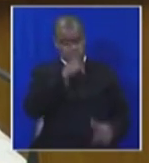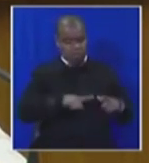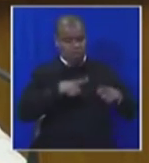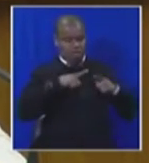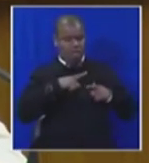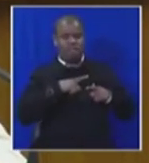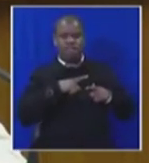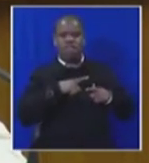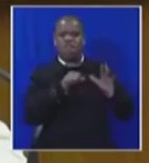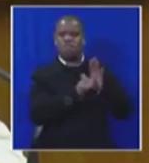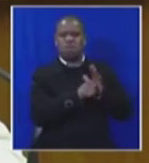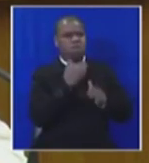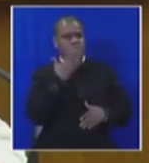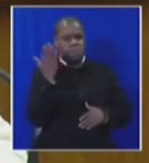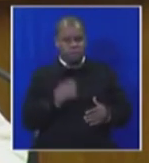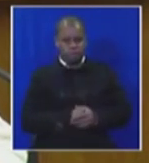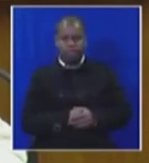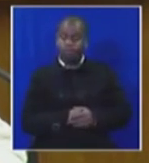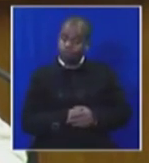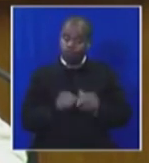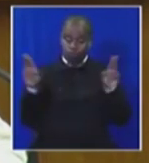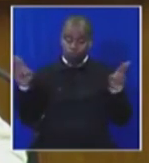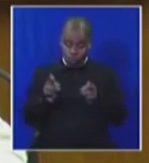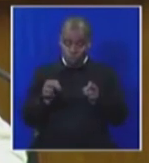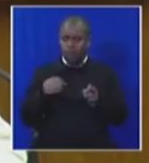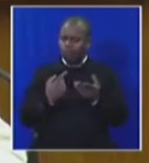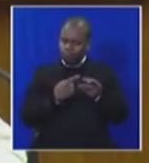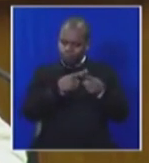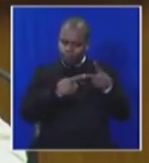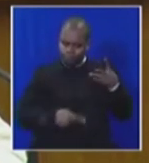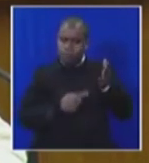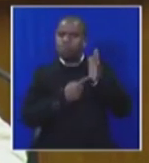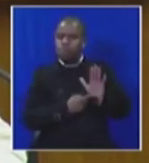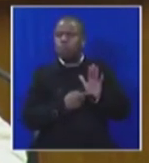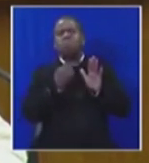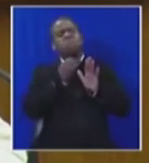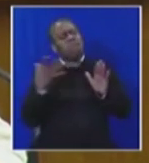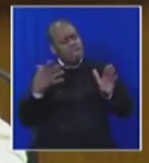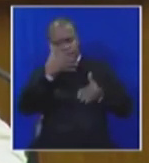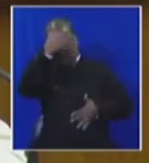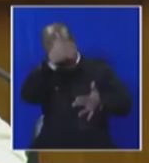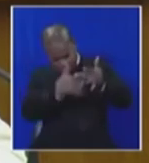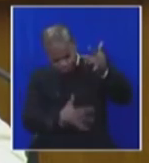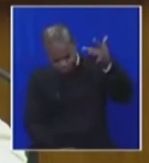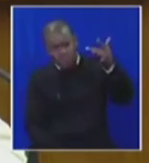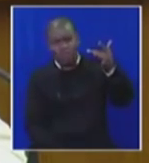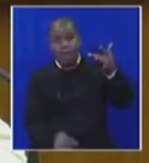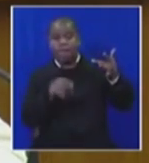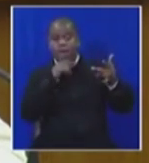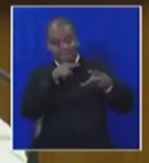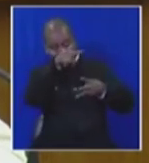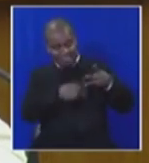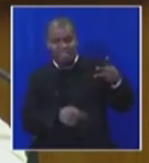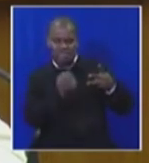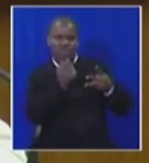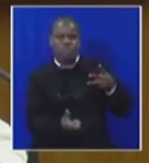These, Mr. President, are, in a nutshell, just some of the problems that face South Africa's young people. There are many, many more. The solutions to these challenges